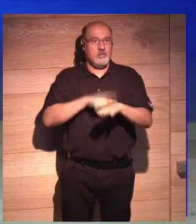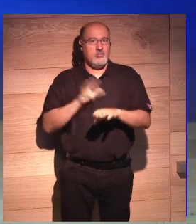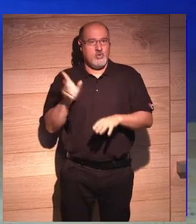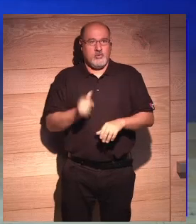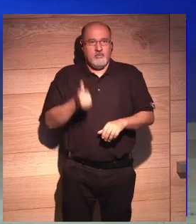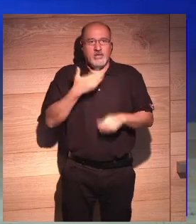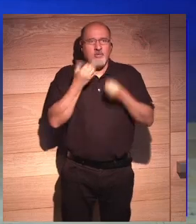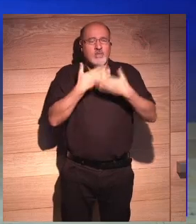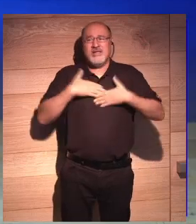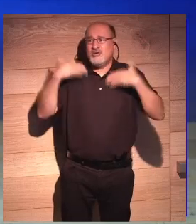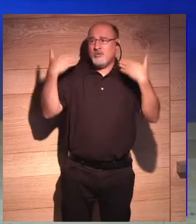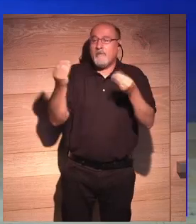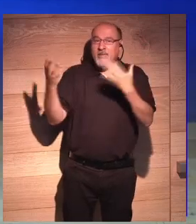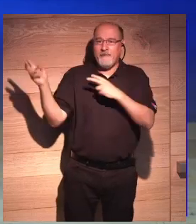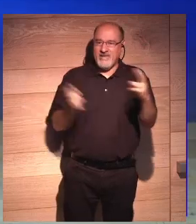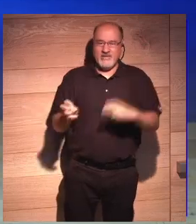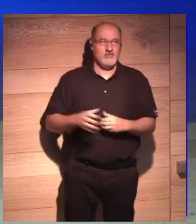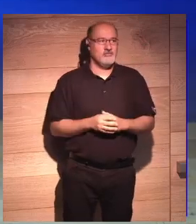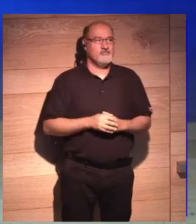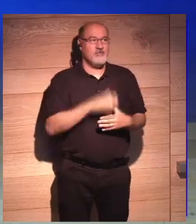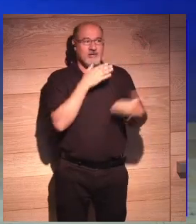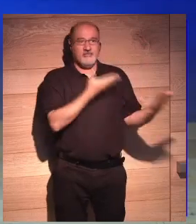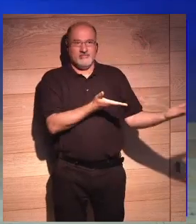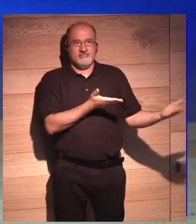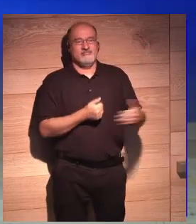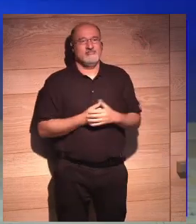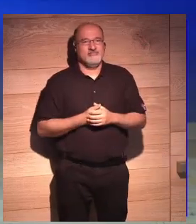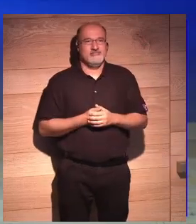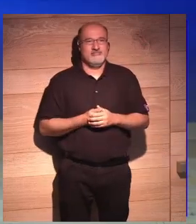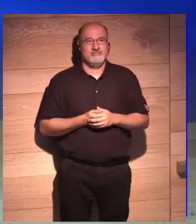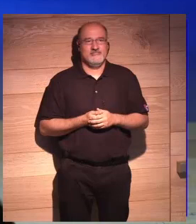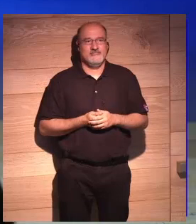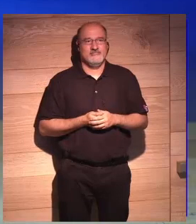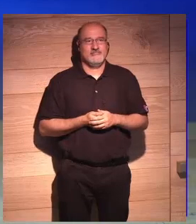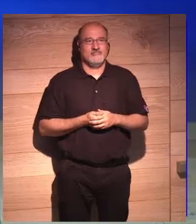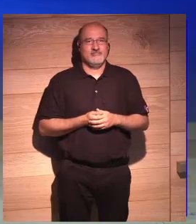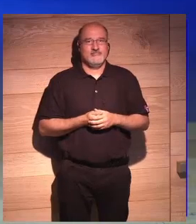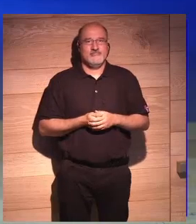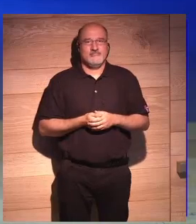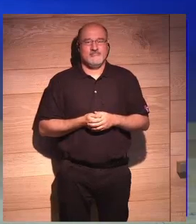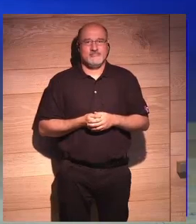I invite him to come to the stage and introduce whatever you like. You have the floor.